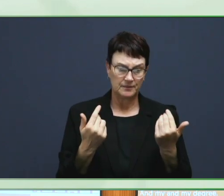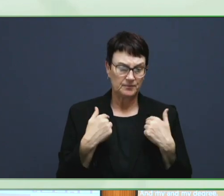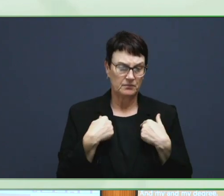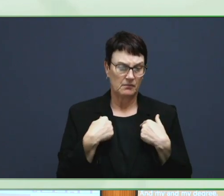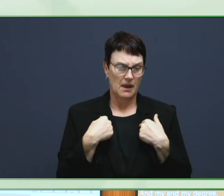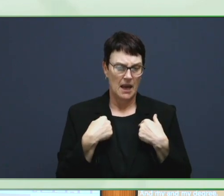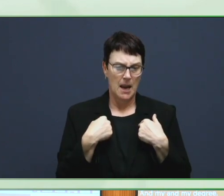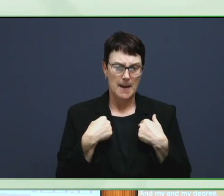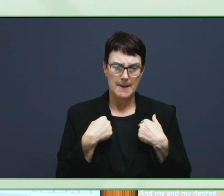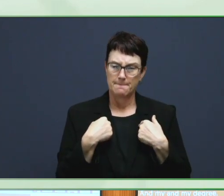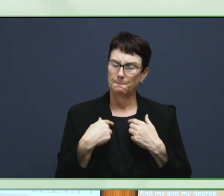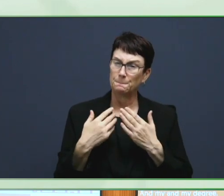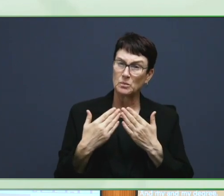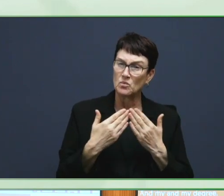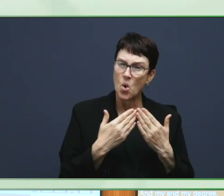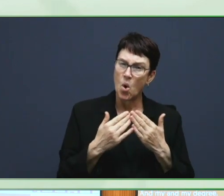school.